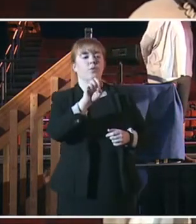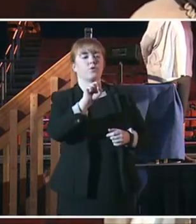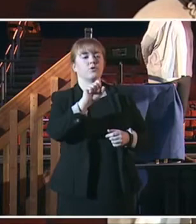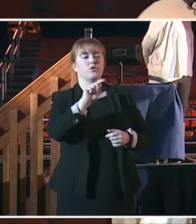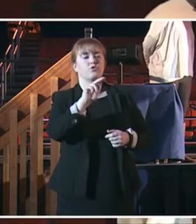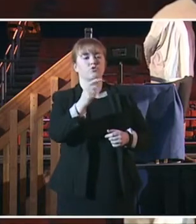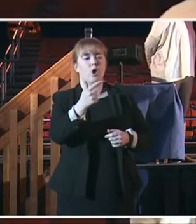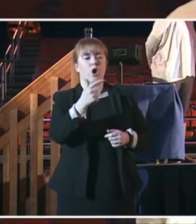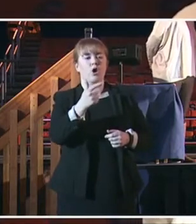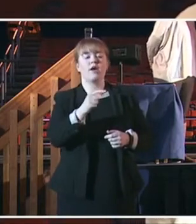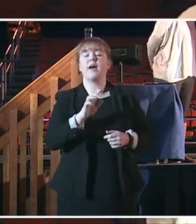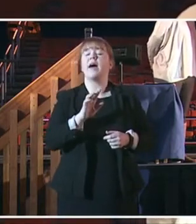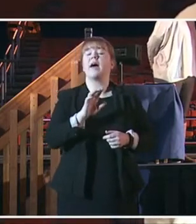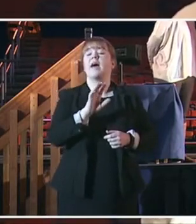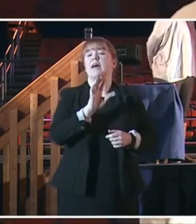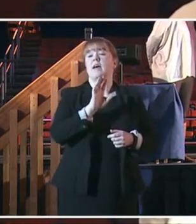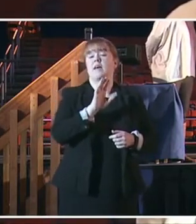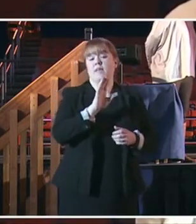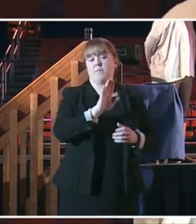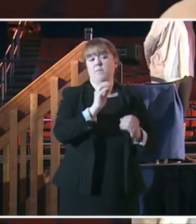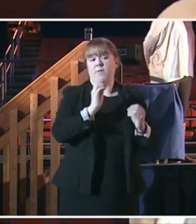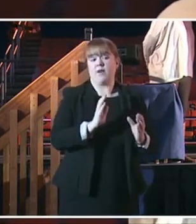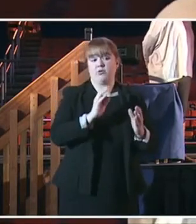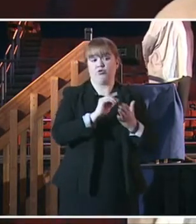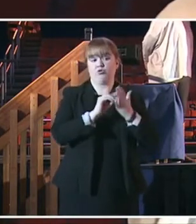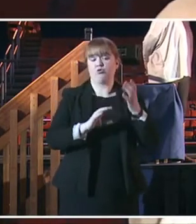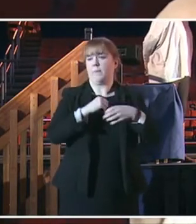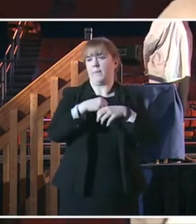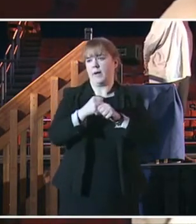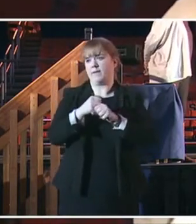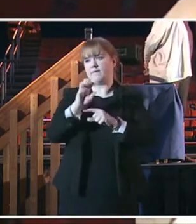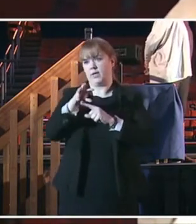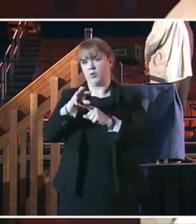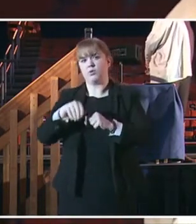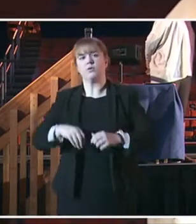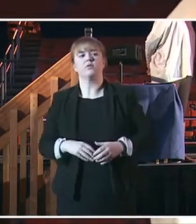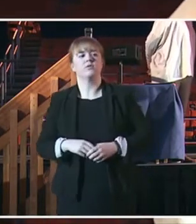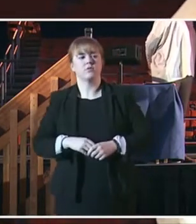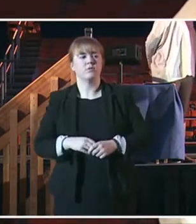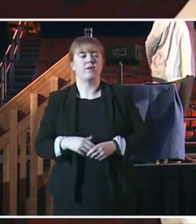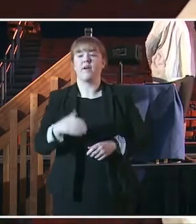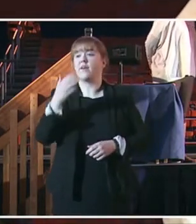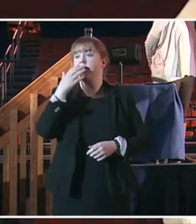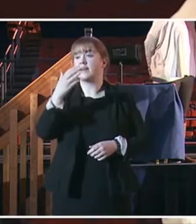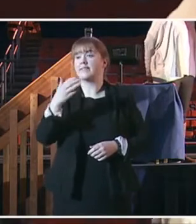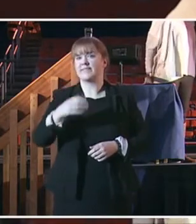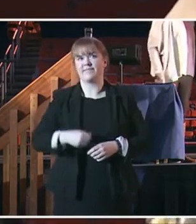Professor Strong's students for producing the videos. Thanks.